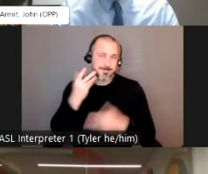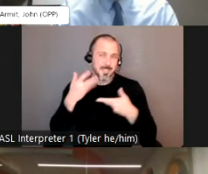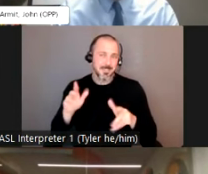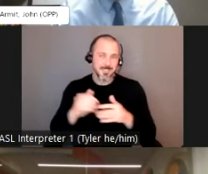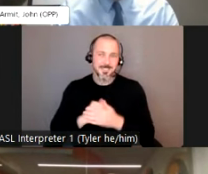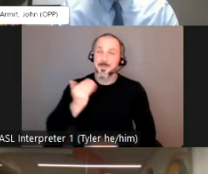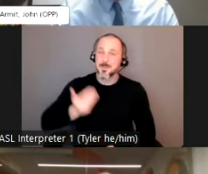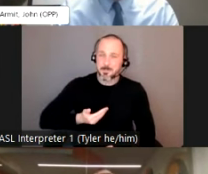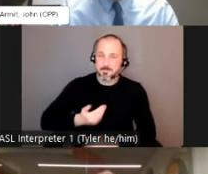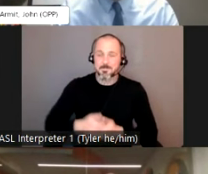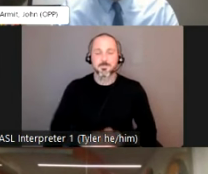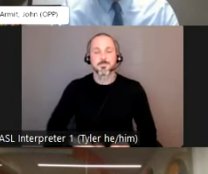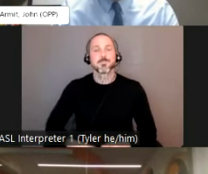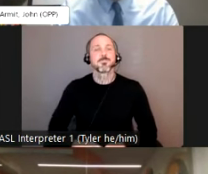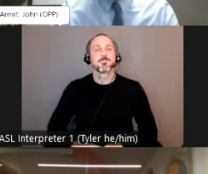Joining her is,